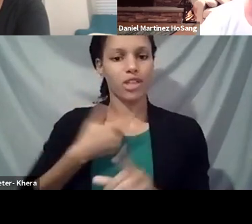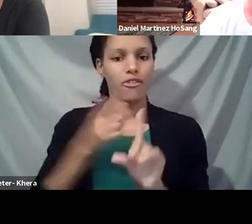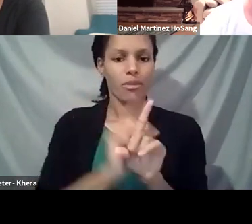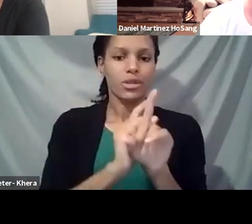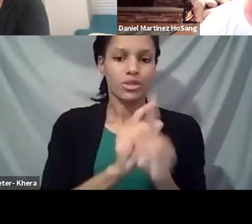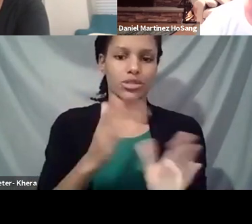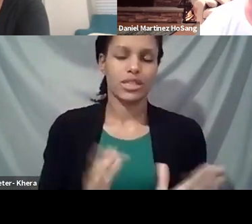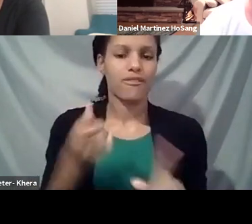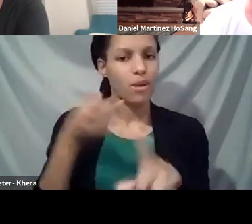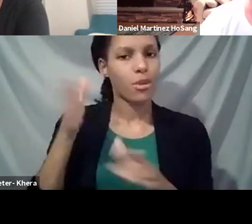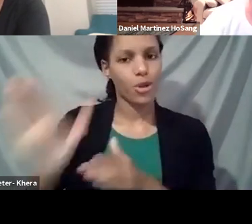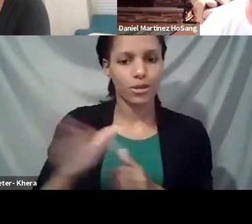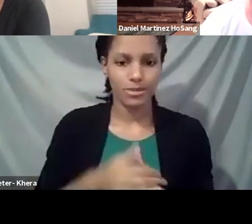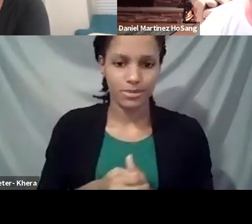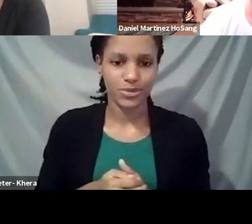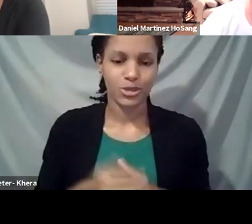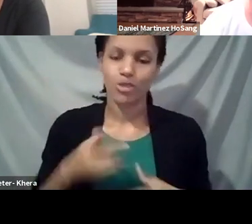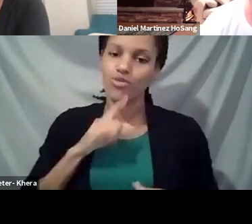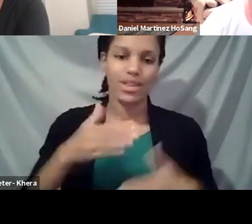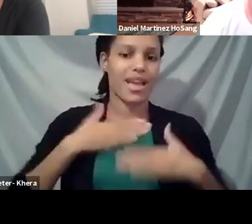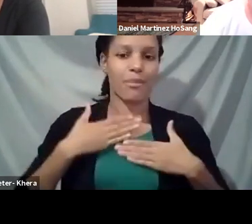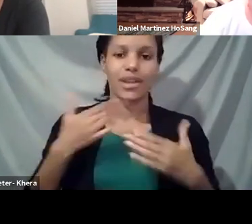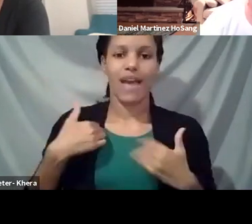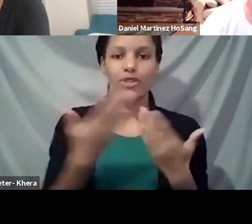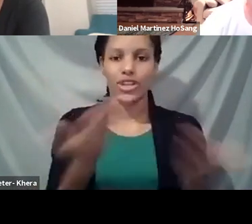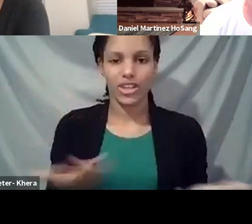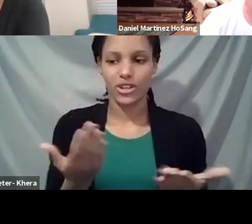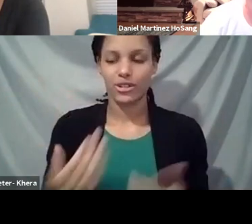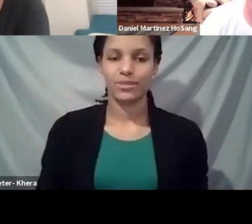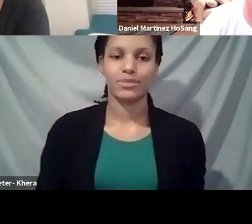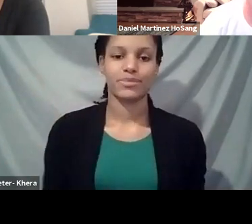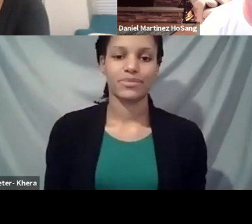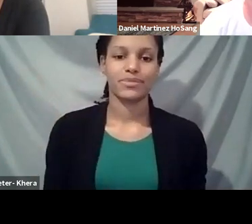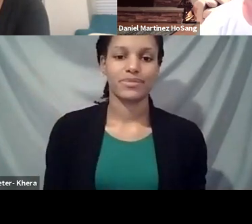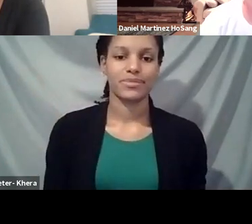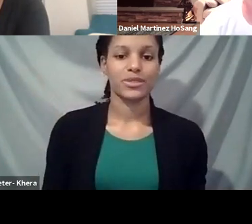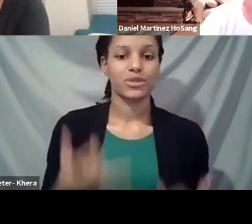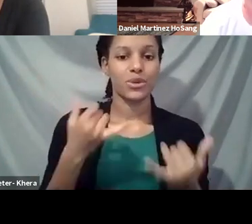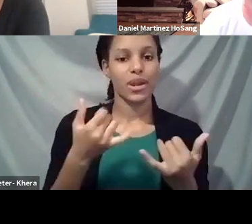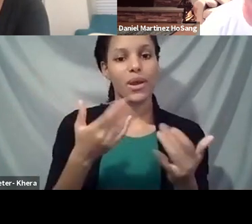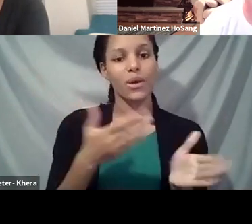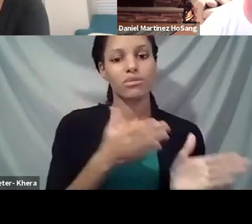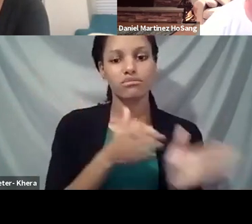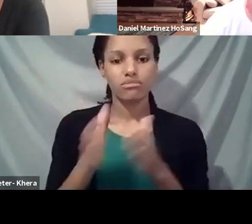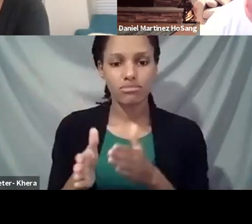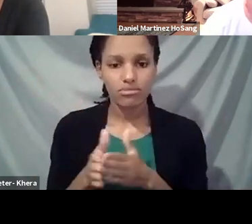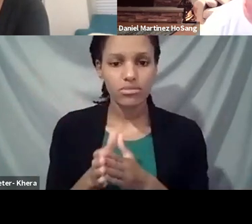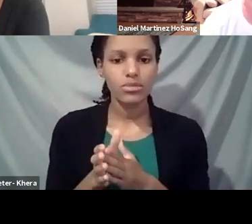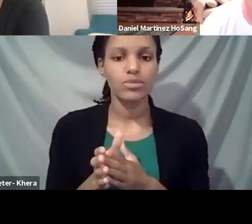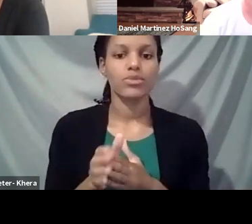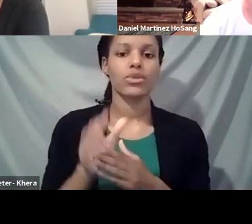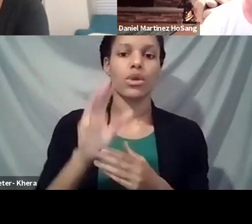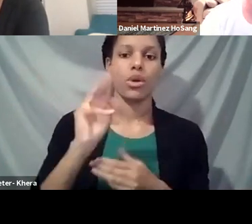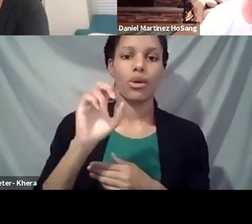so we're really happy to have her. We'll then turn to Odette Wang, who graduated in 2020 as a sociology